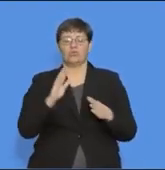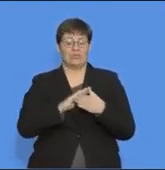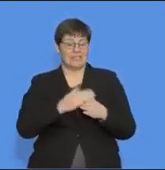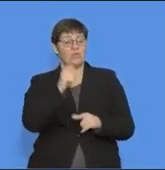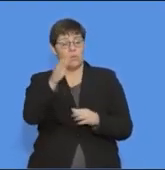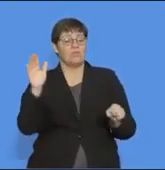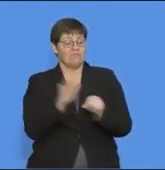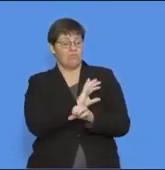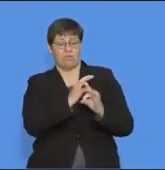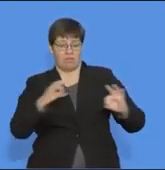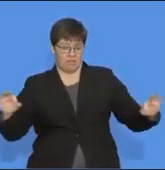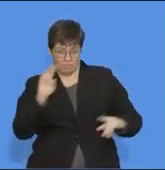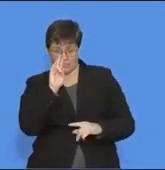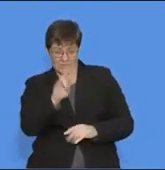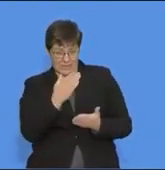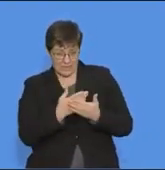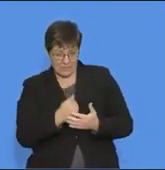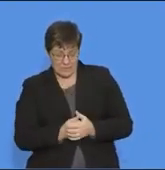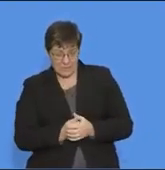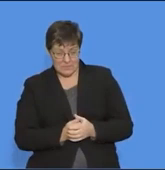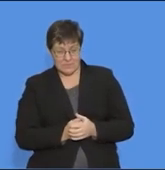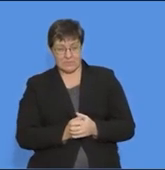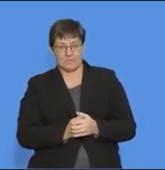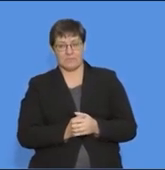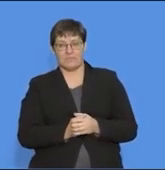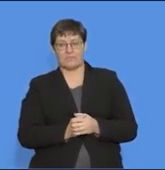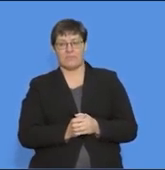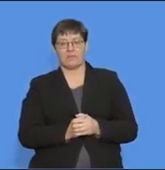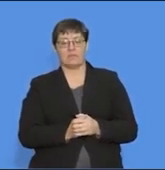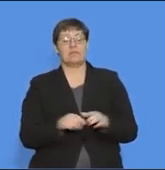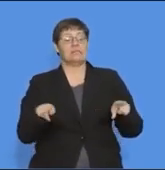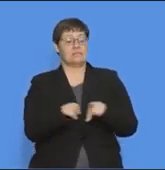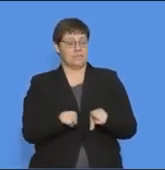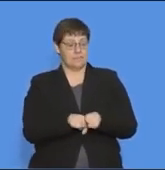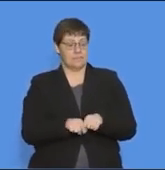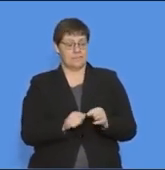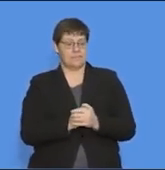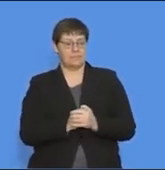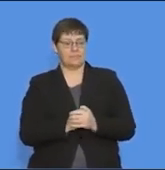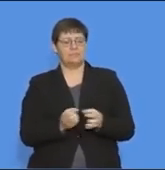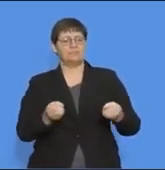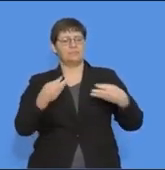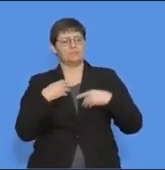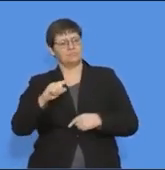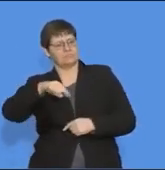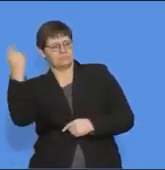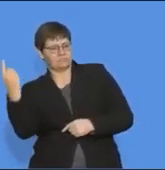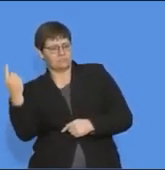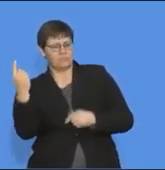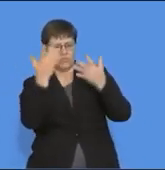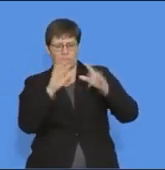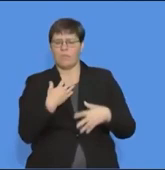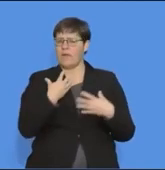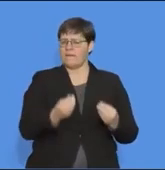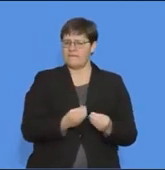reasons, but I hope you can then see them, right? And then also, they give us another shape